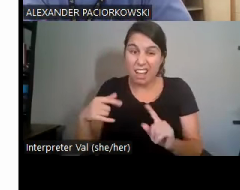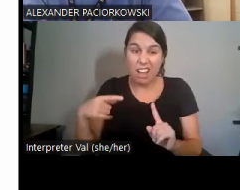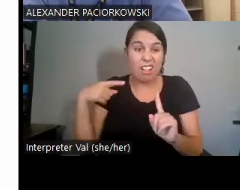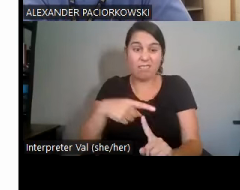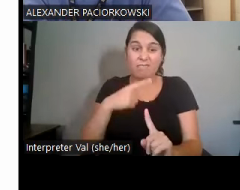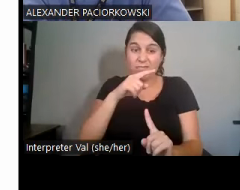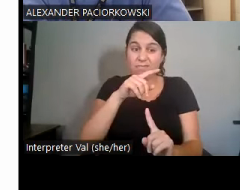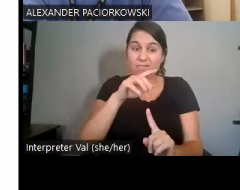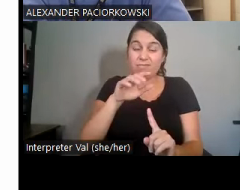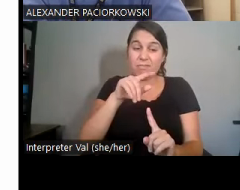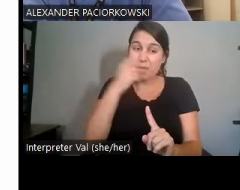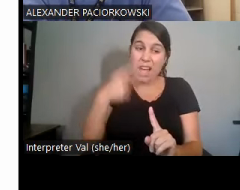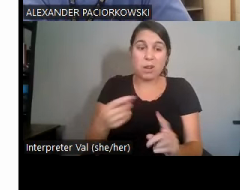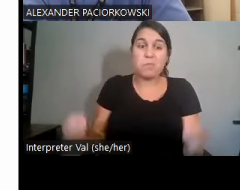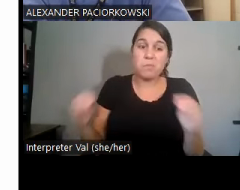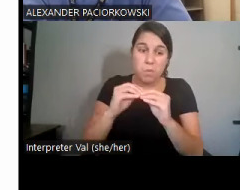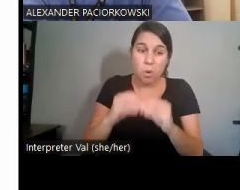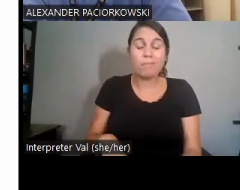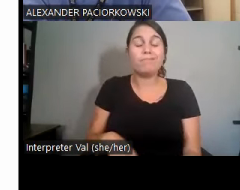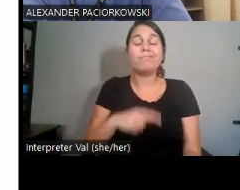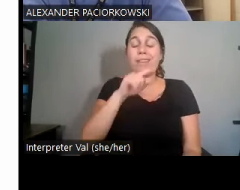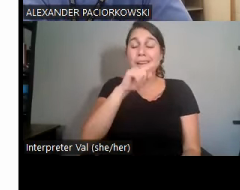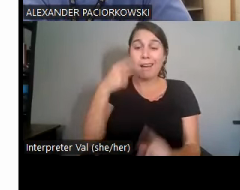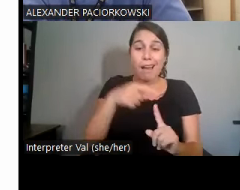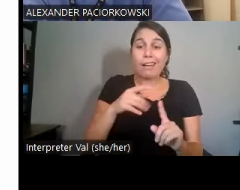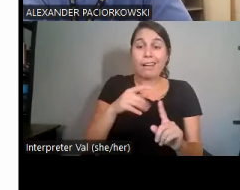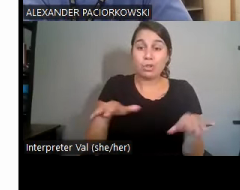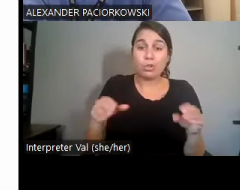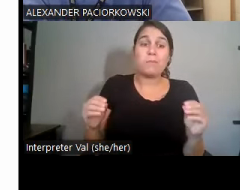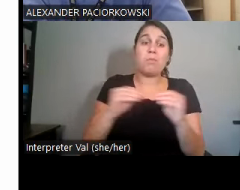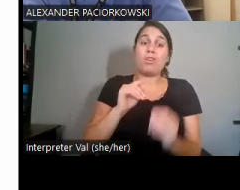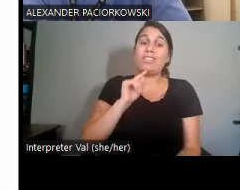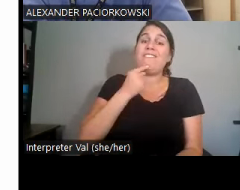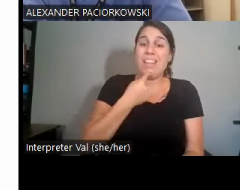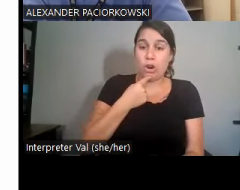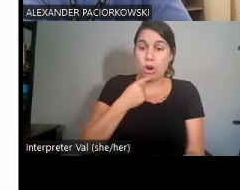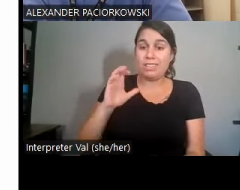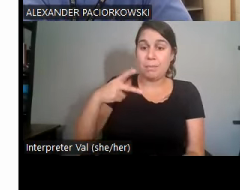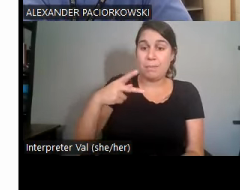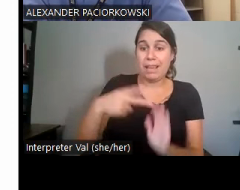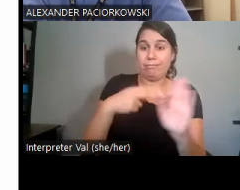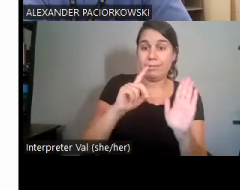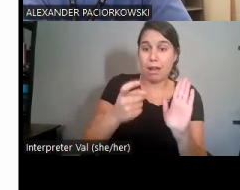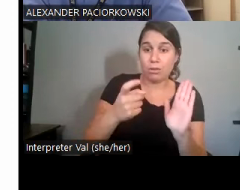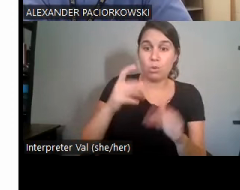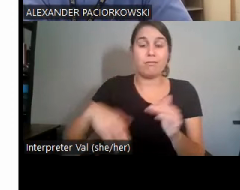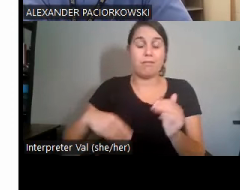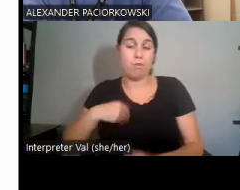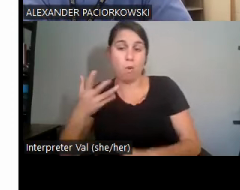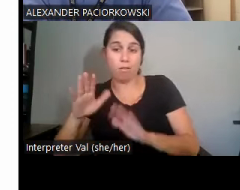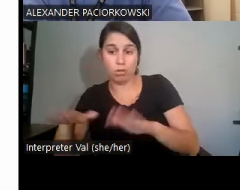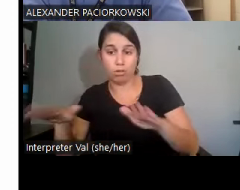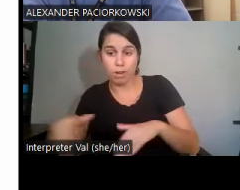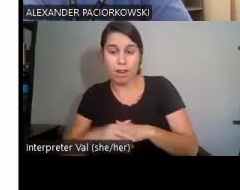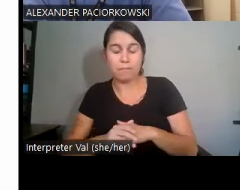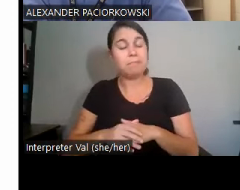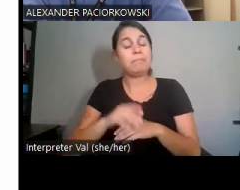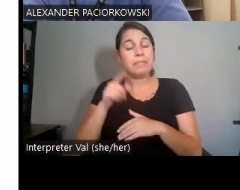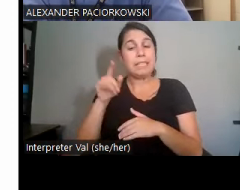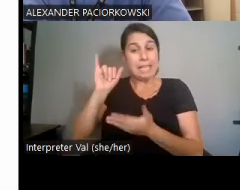be diagnosed with more severe cerebral palsy than white children. And this literature, while it's interesting, can promote the belief that there are